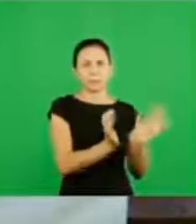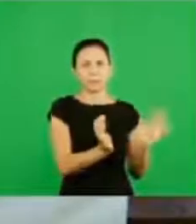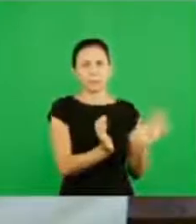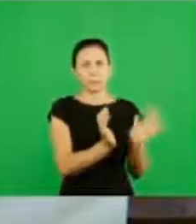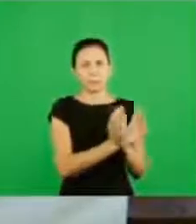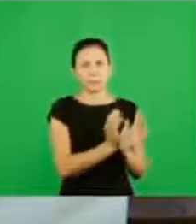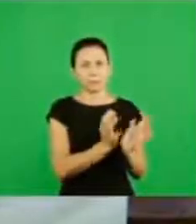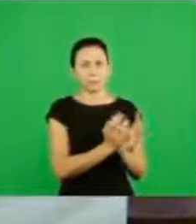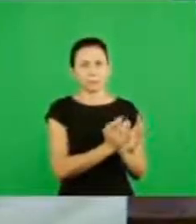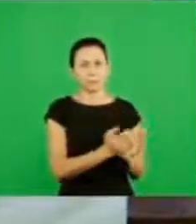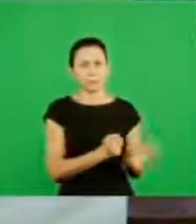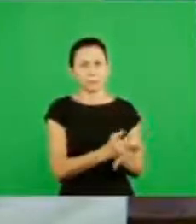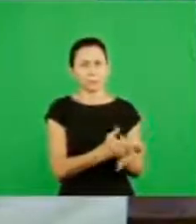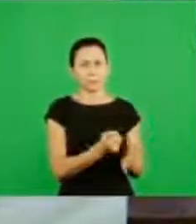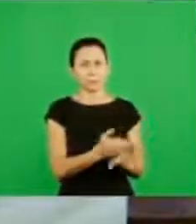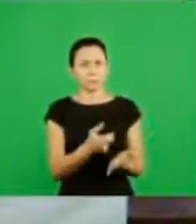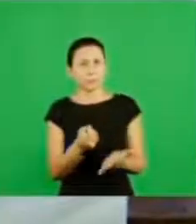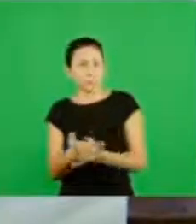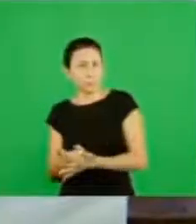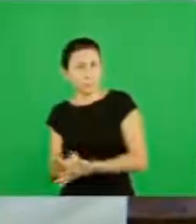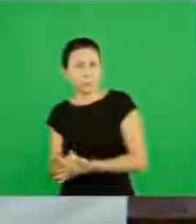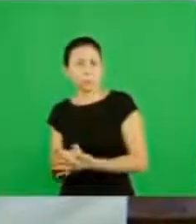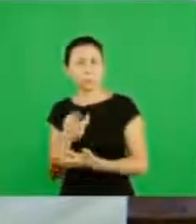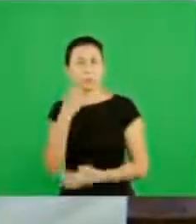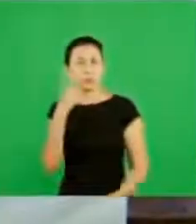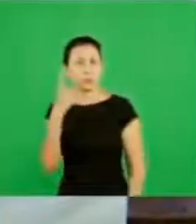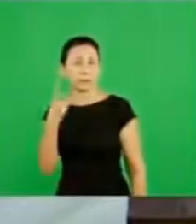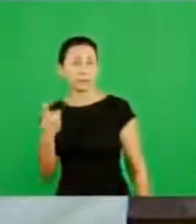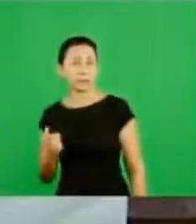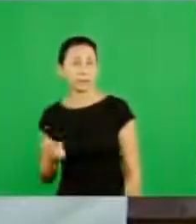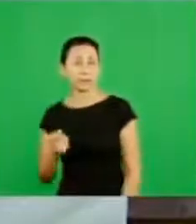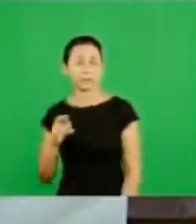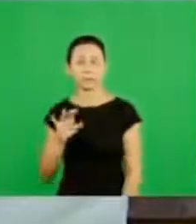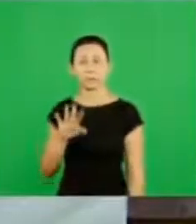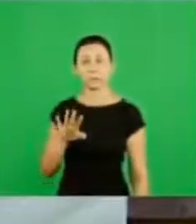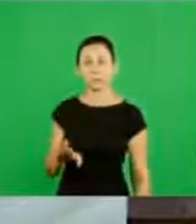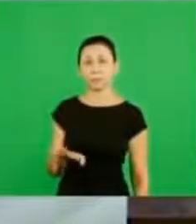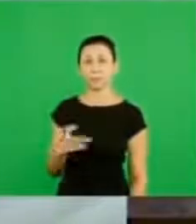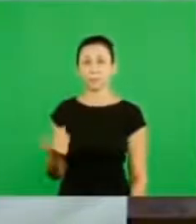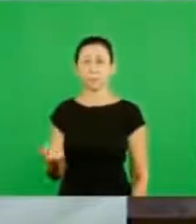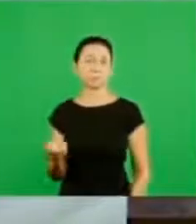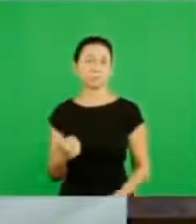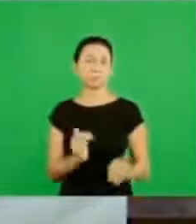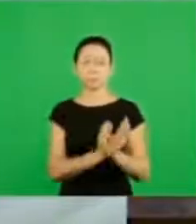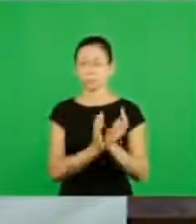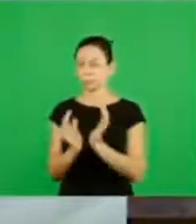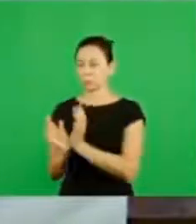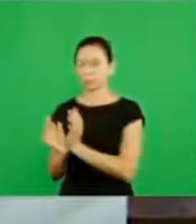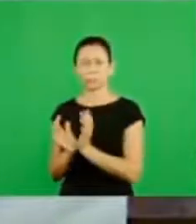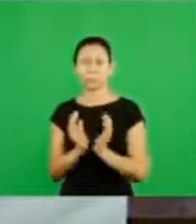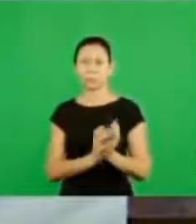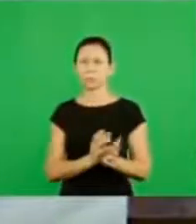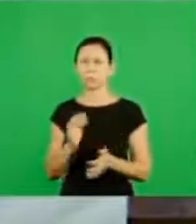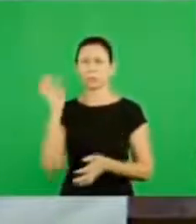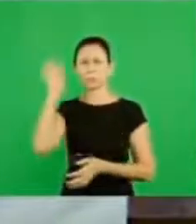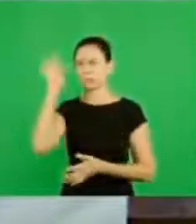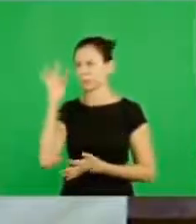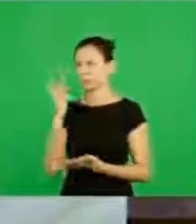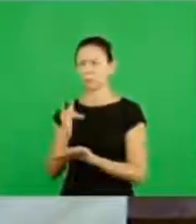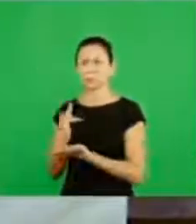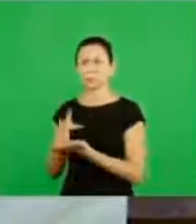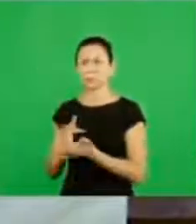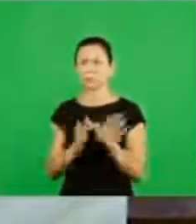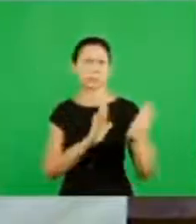that comes from Brazil. And there was that dispute between capitalism and democracy, but we're not worried about